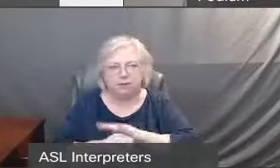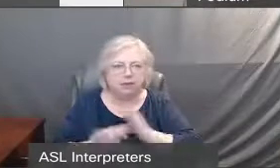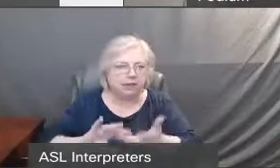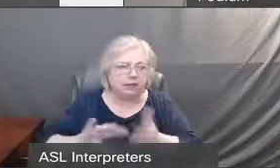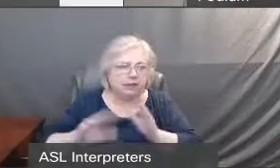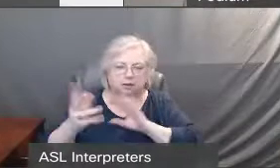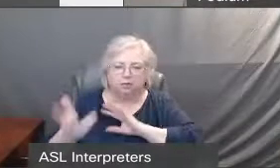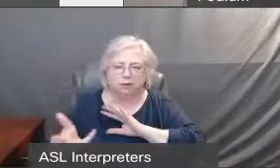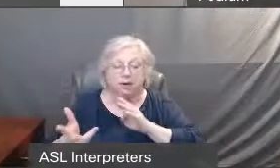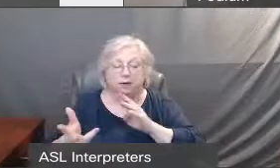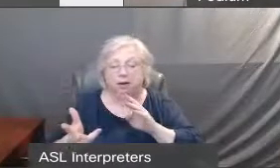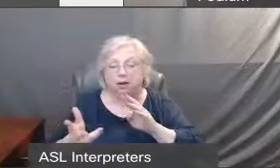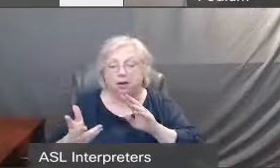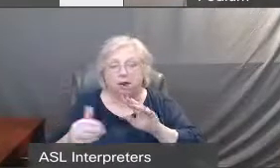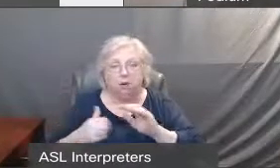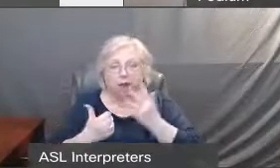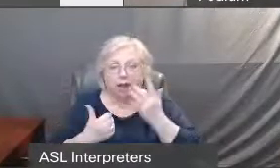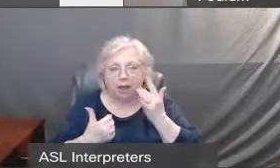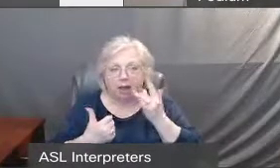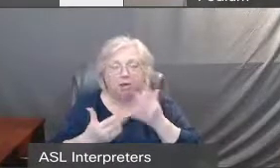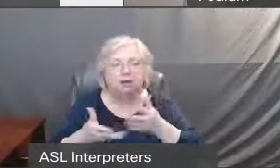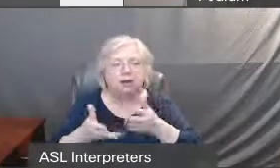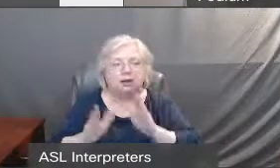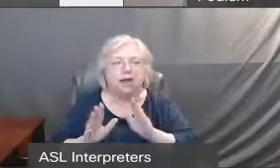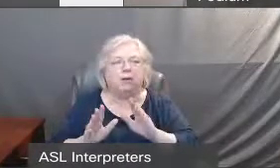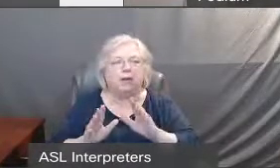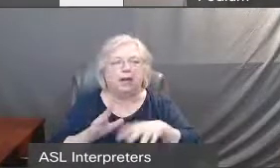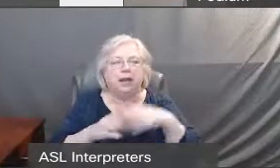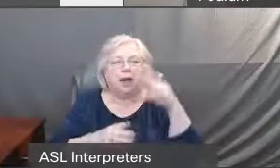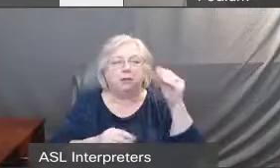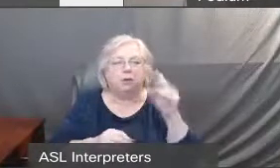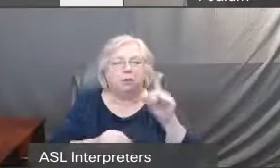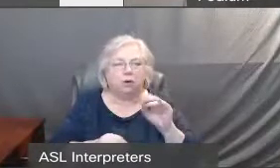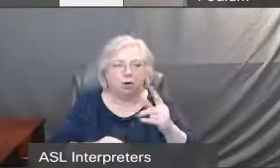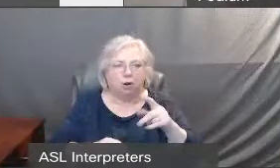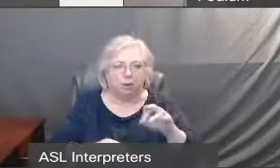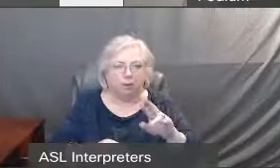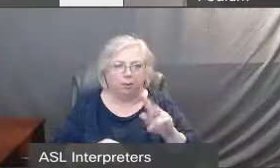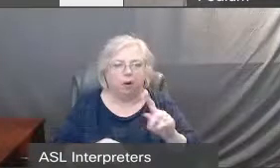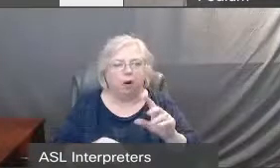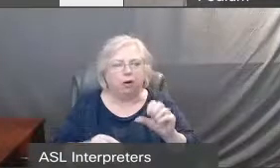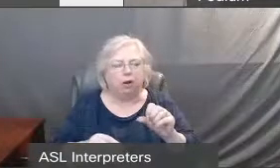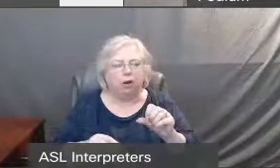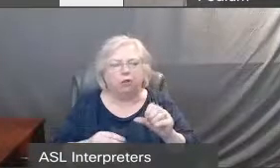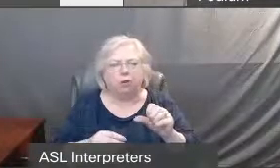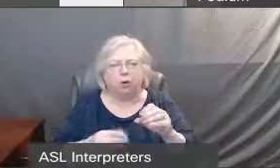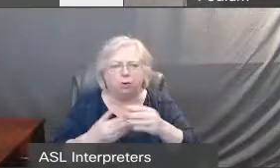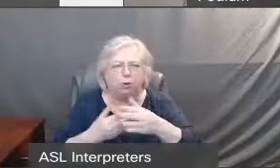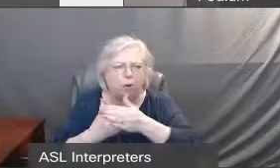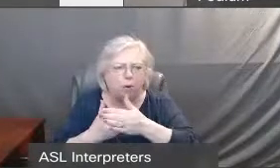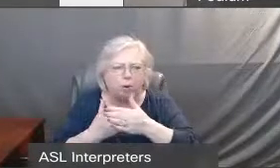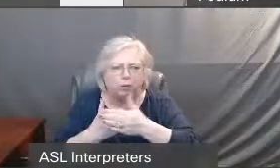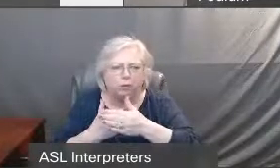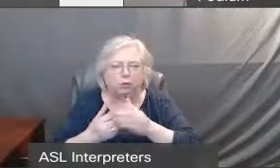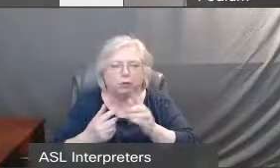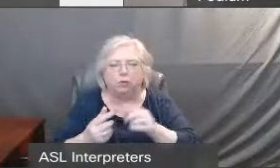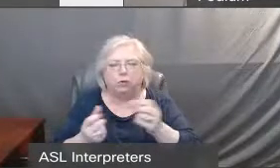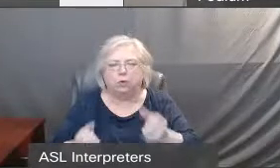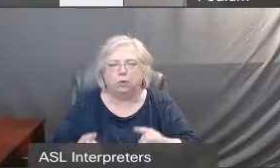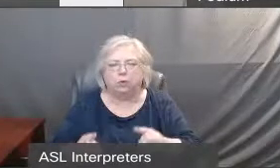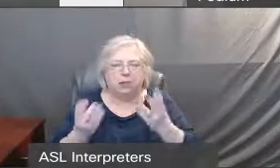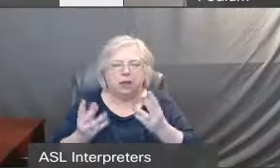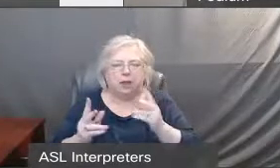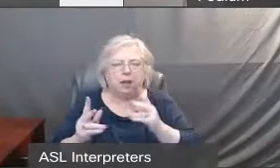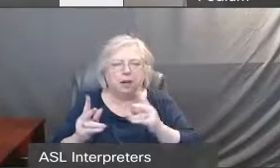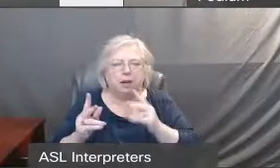allowing an outdoor dog park so close to so many residents? We do not believe it is a